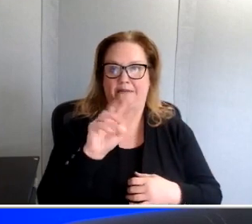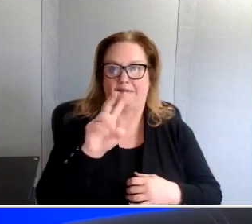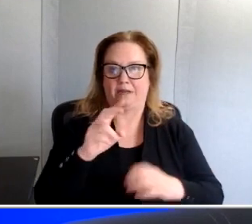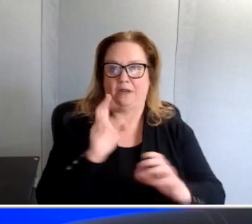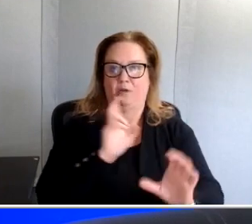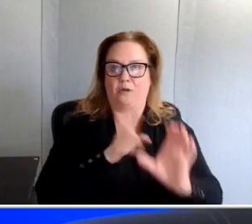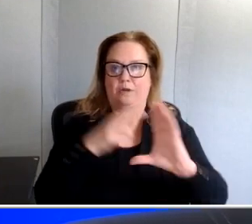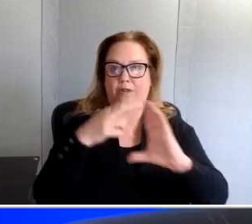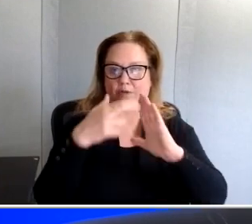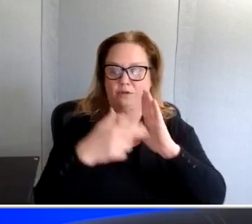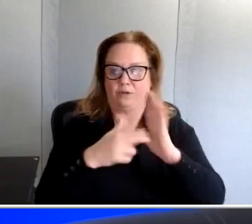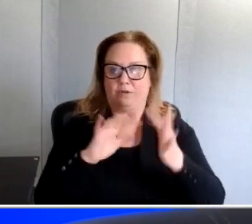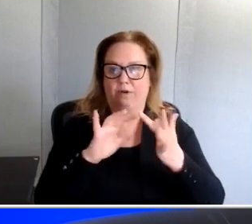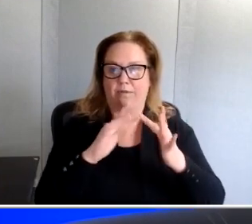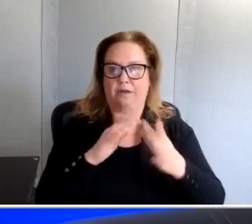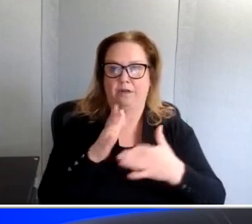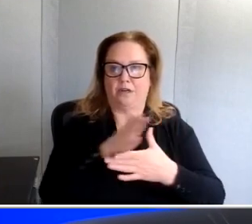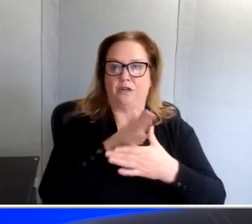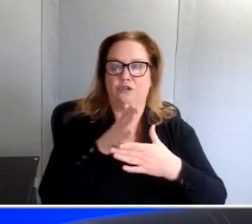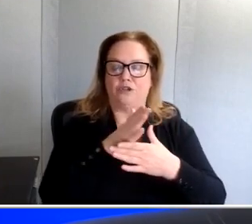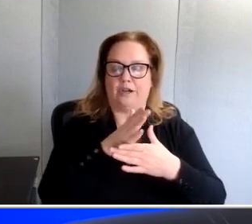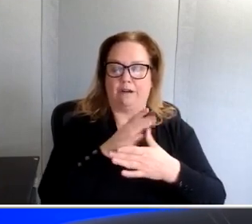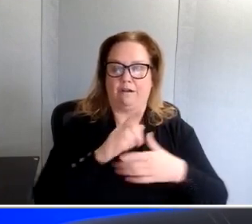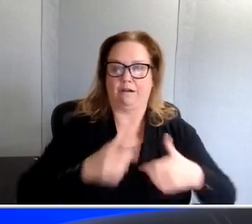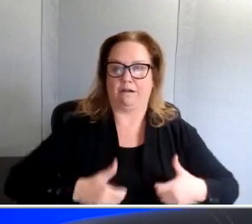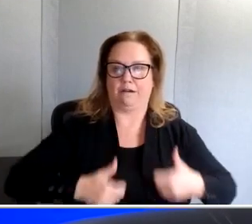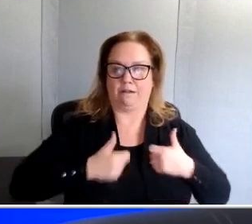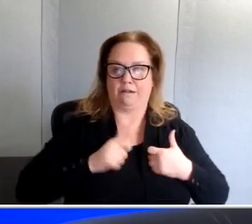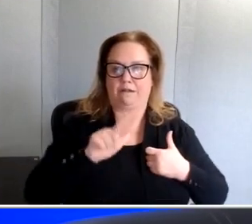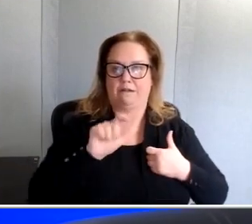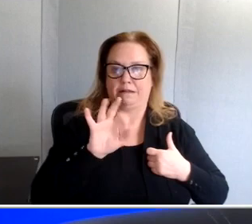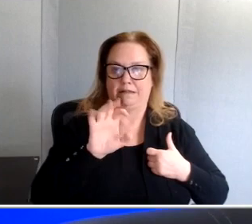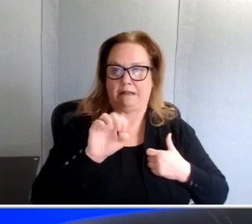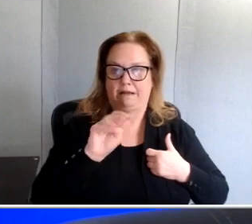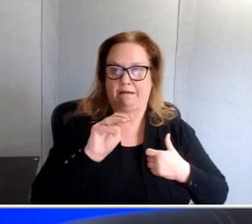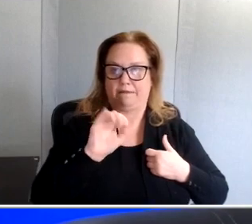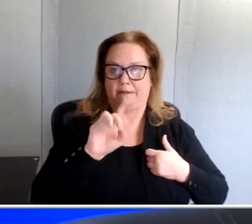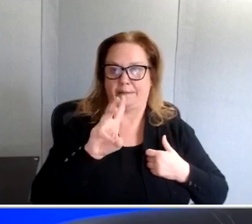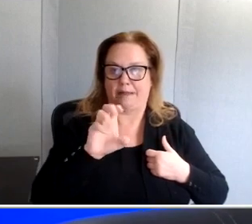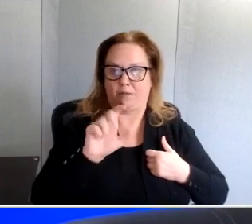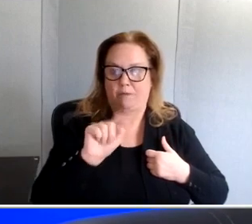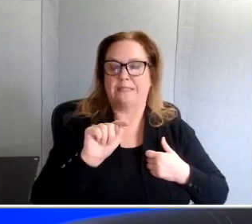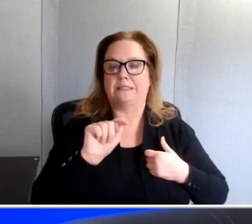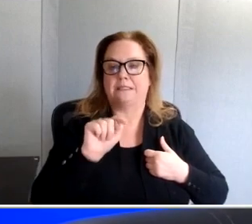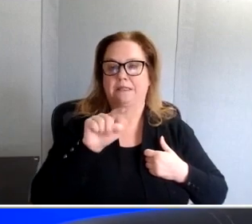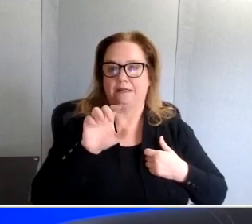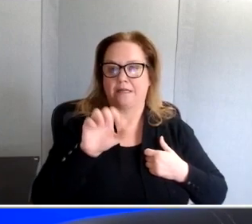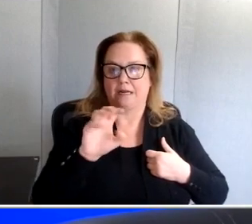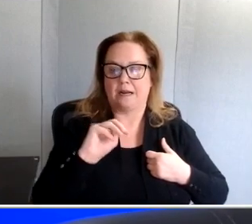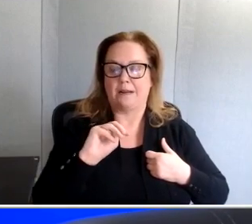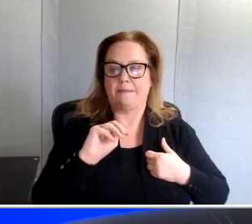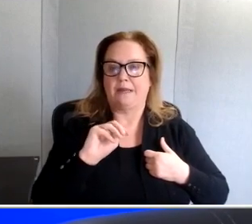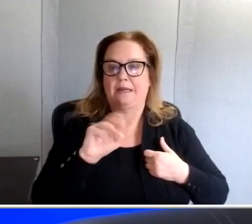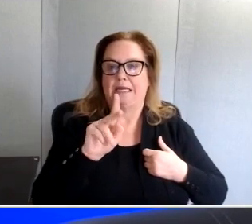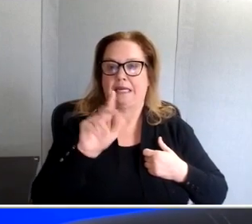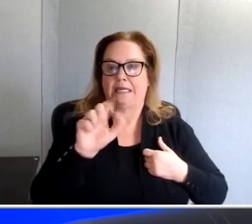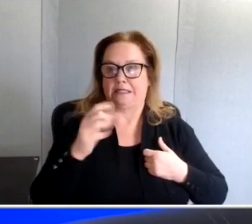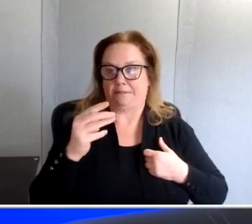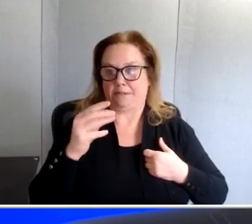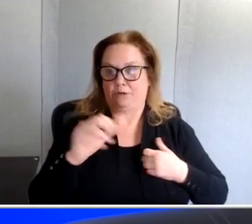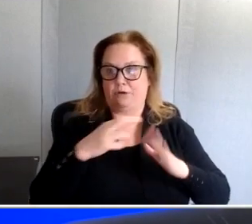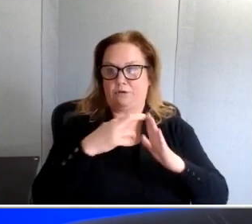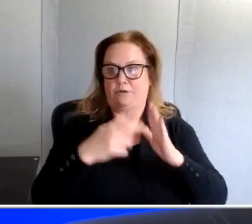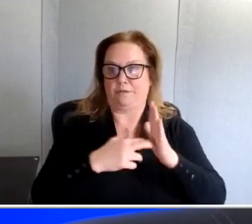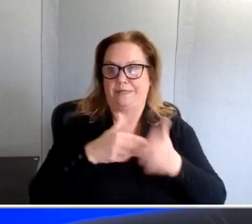through the website. ShareLifeMidwest.com is the local registry. So that's the Kansas and Missouri registry. registry. But really then it's the next step